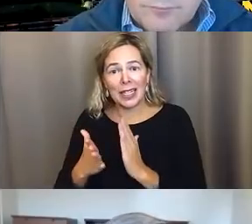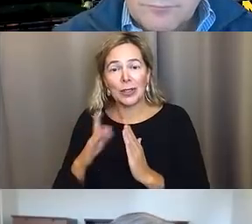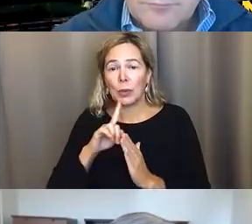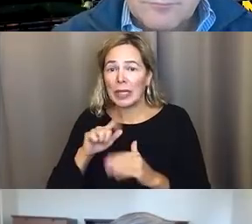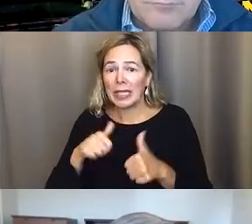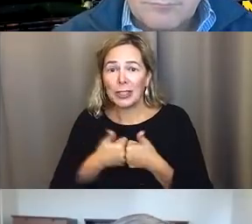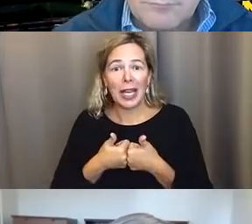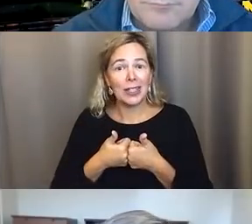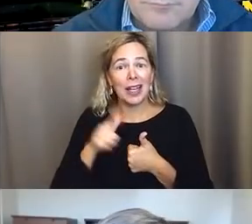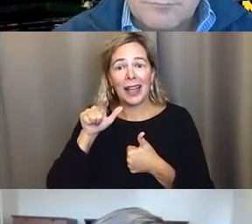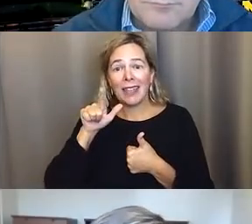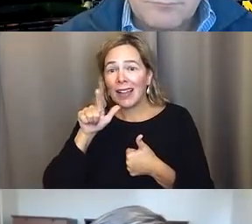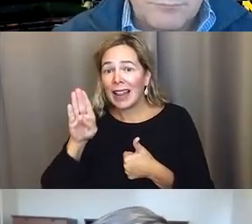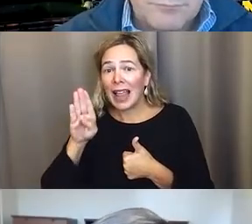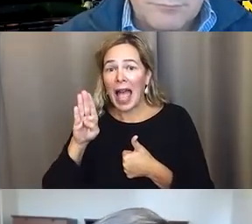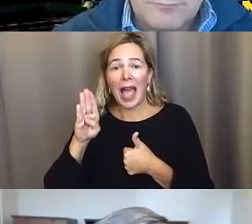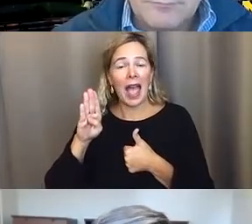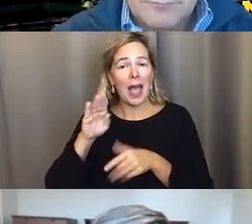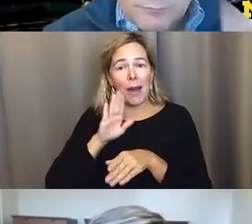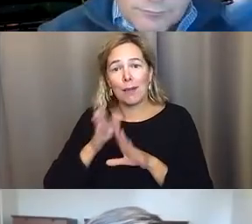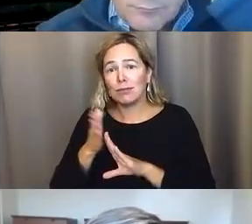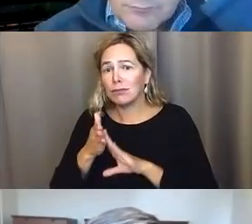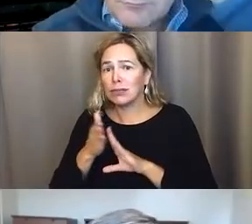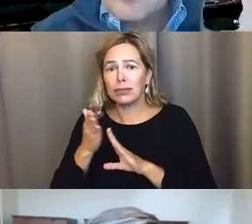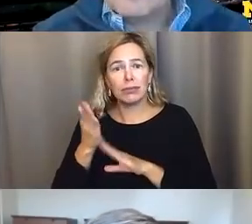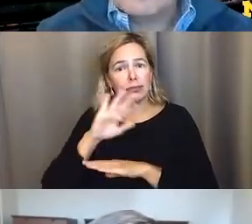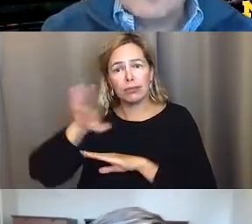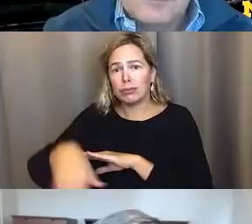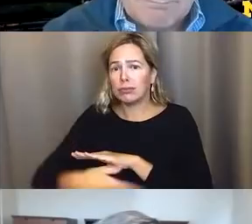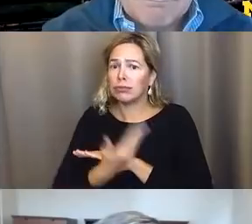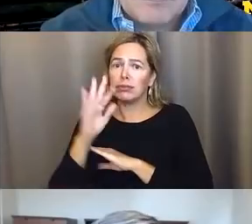running 24/7. People are doing a lot of overtime,